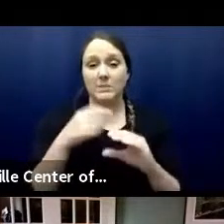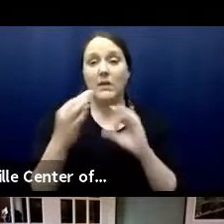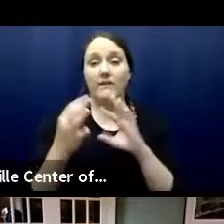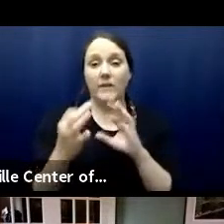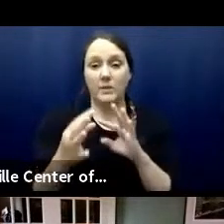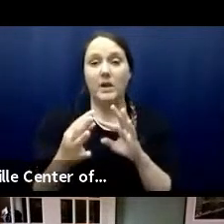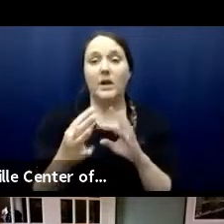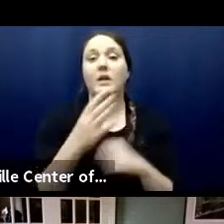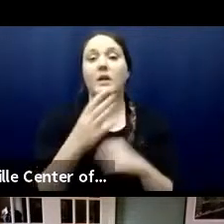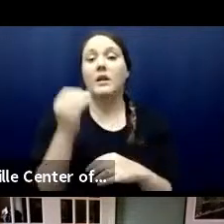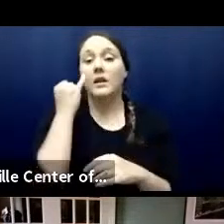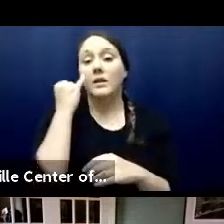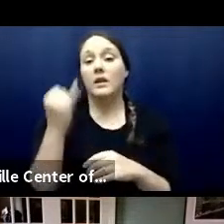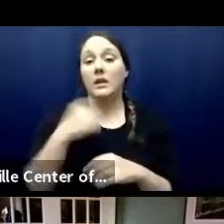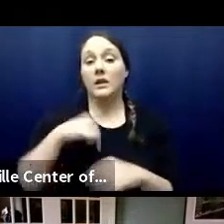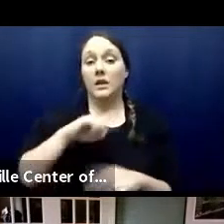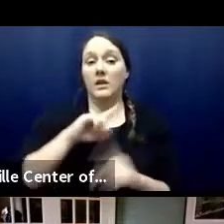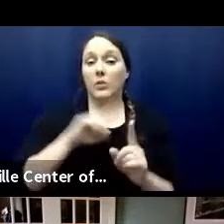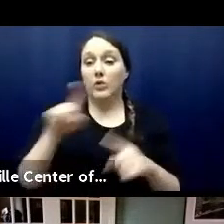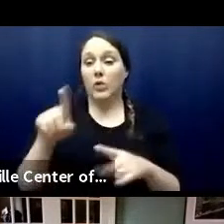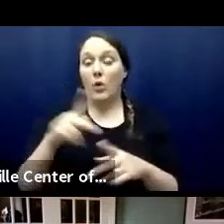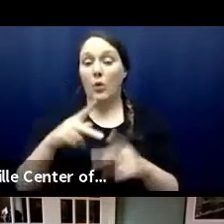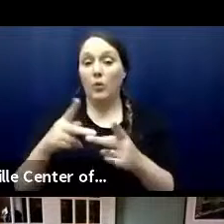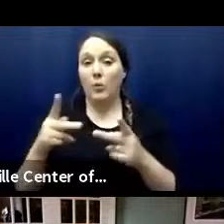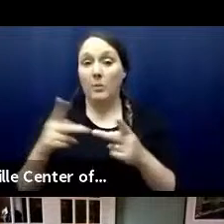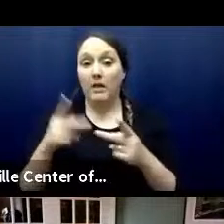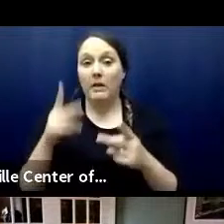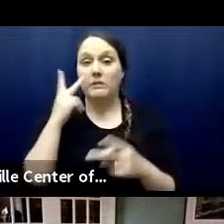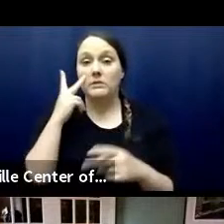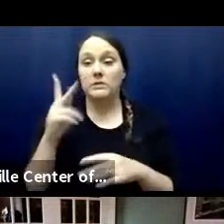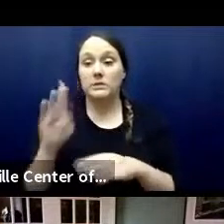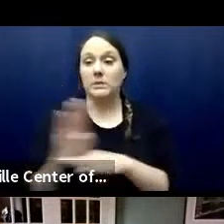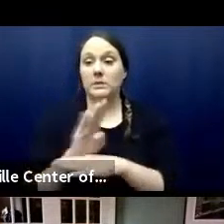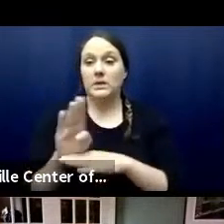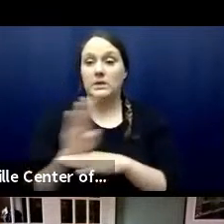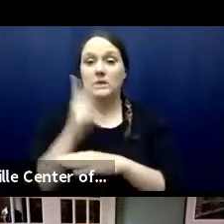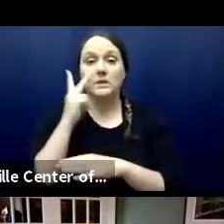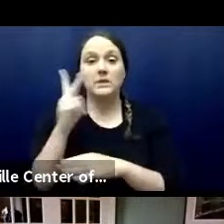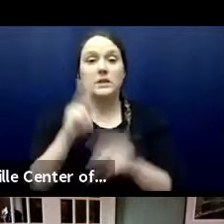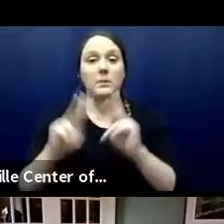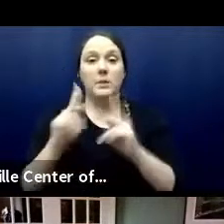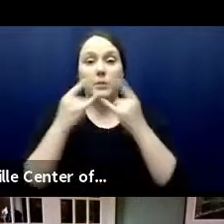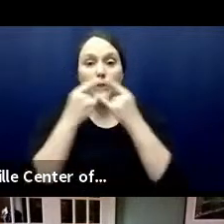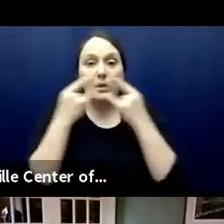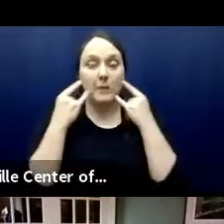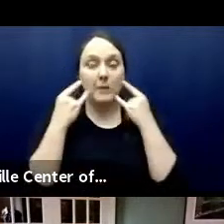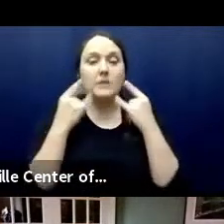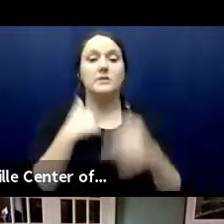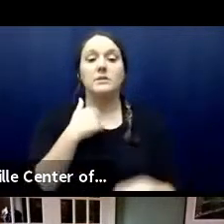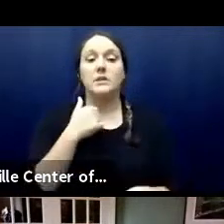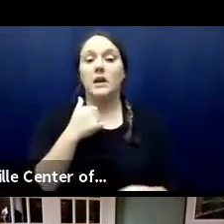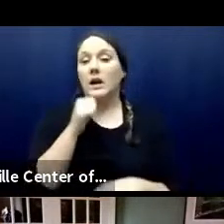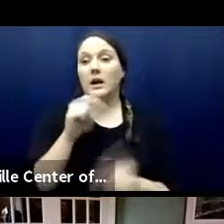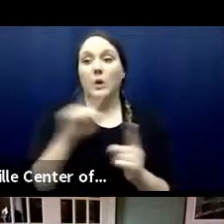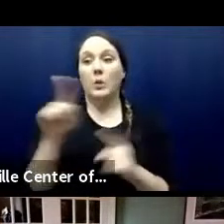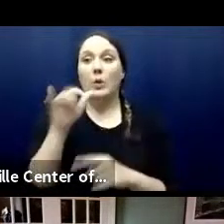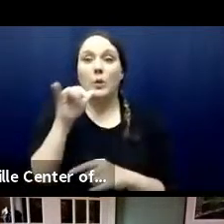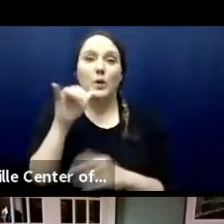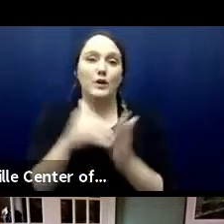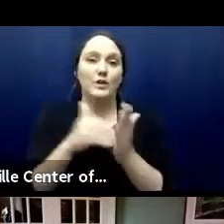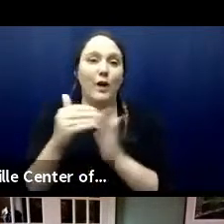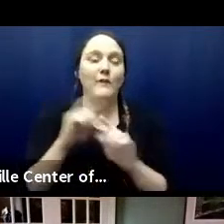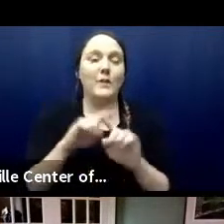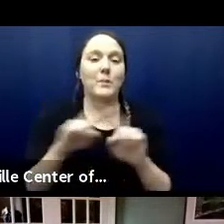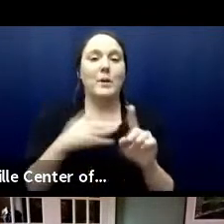feedback. And if we go to these places, these businesses, we can see people wearing their masks. I don't frequent bars, but